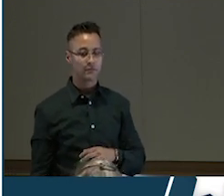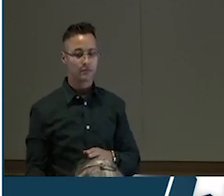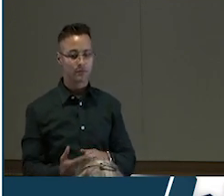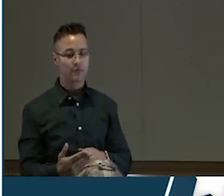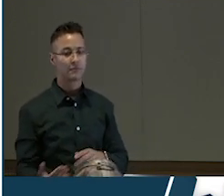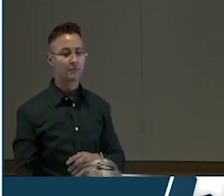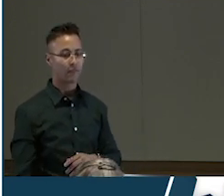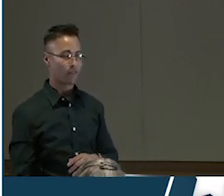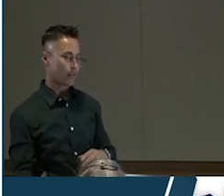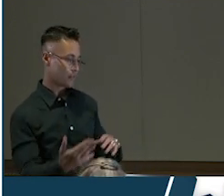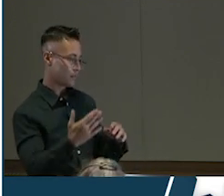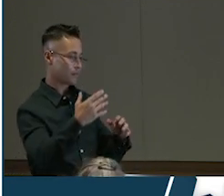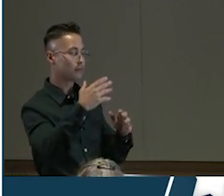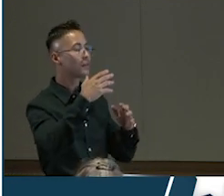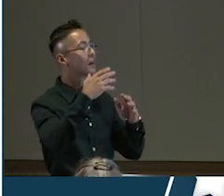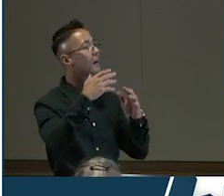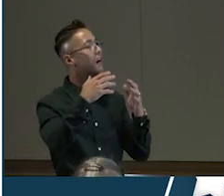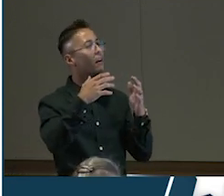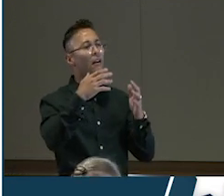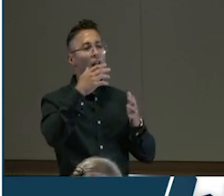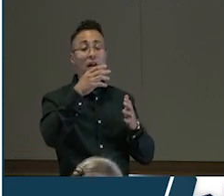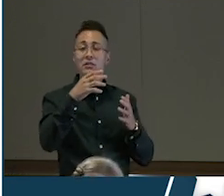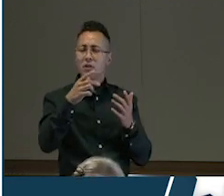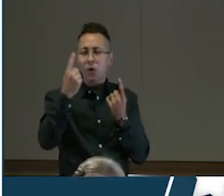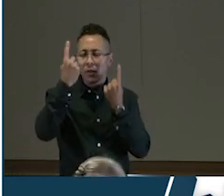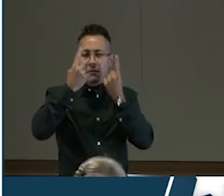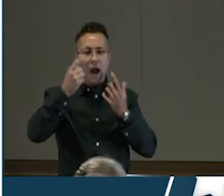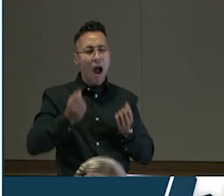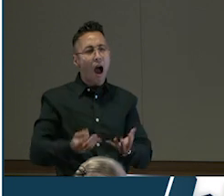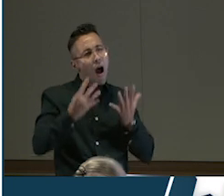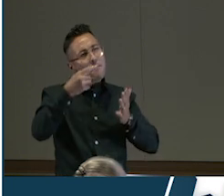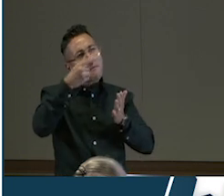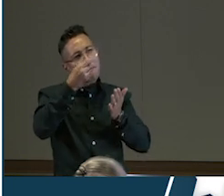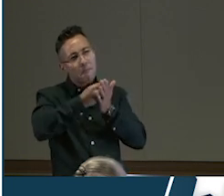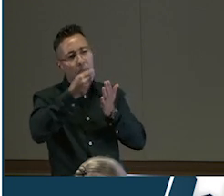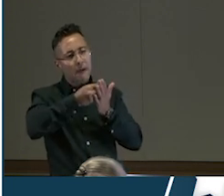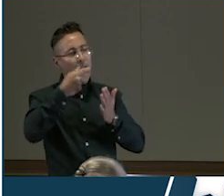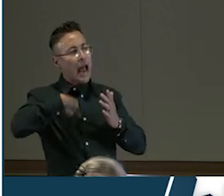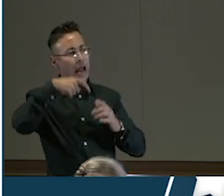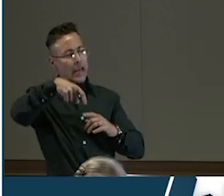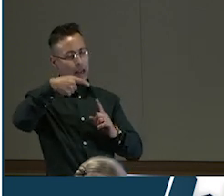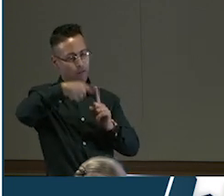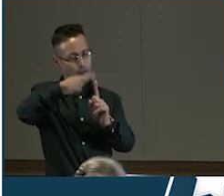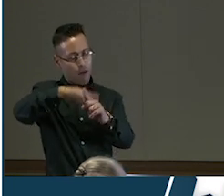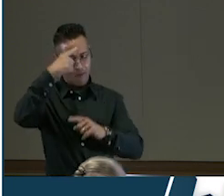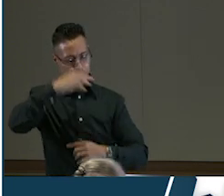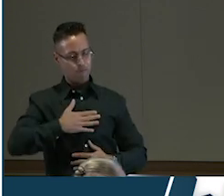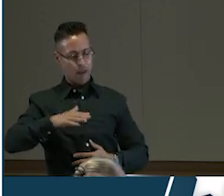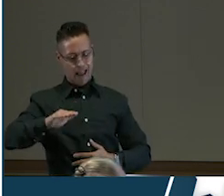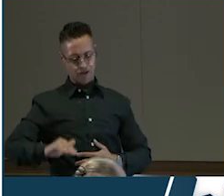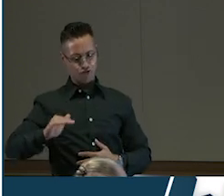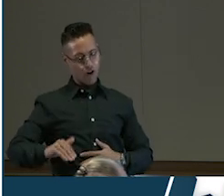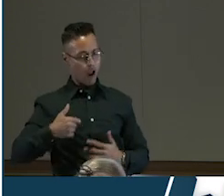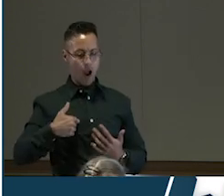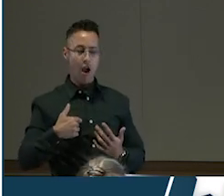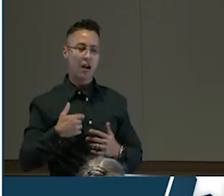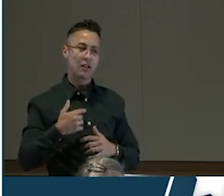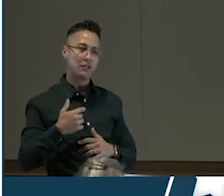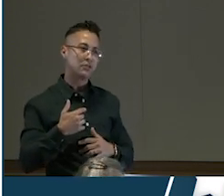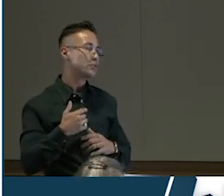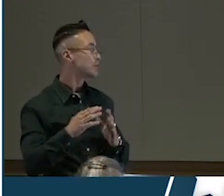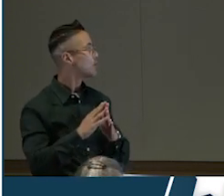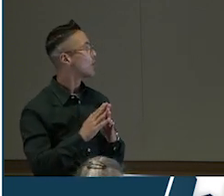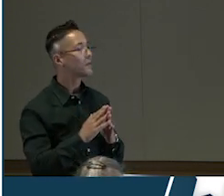it's not cost you're covering today. So when you're thinking about how much money do I need per month for my child, it's not normally considered. So we want to make sure it's not